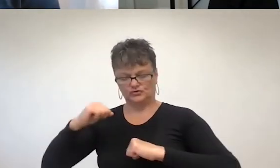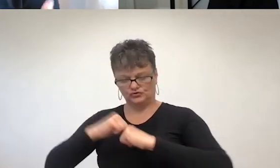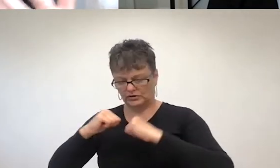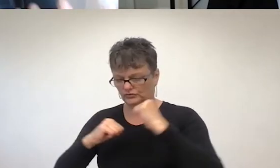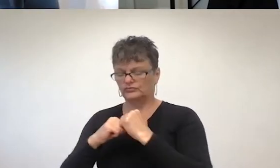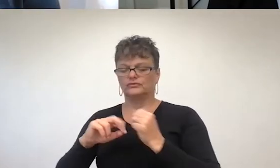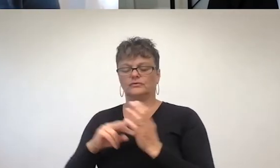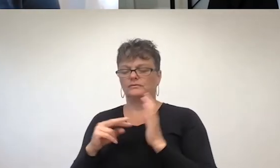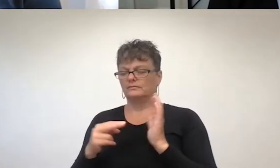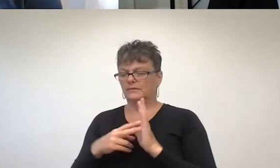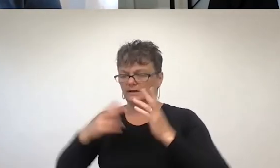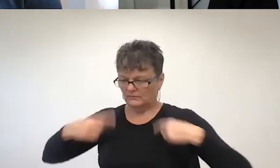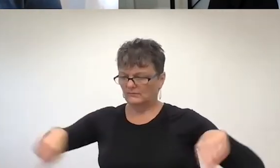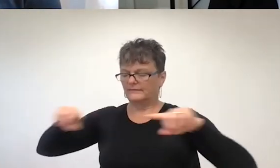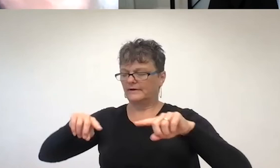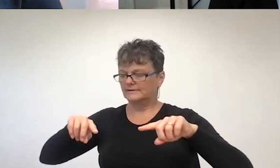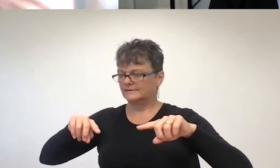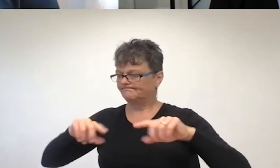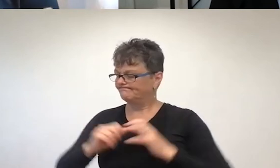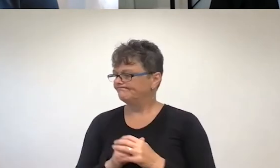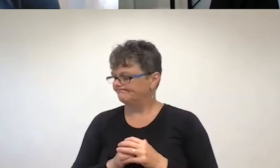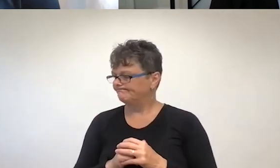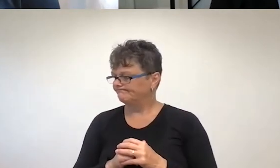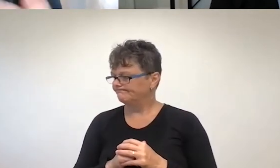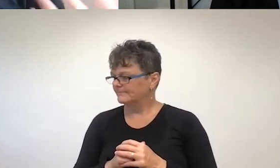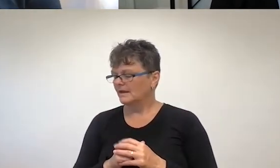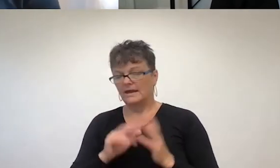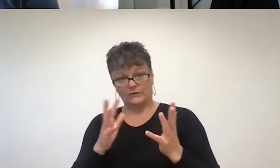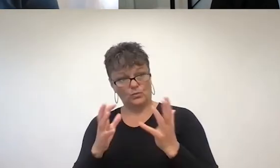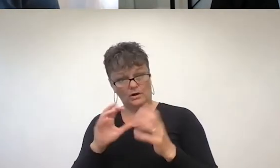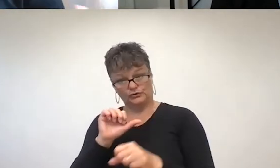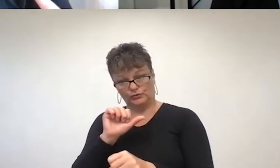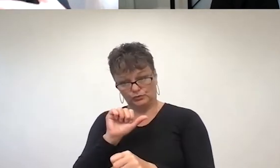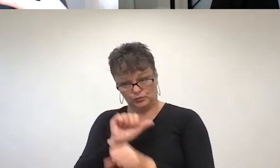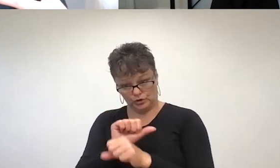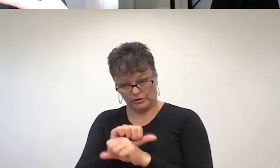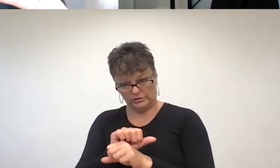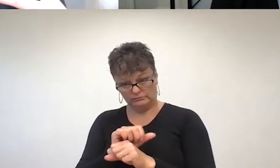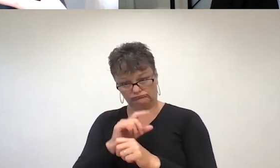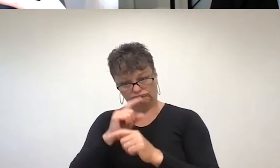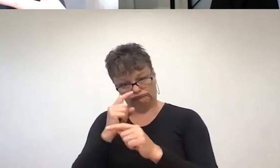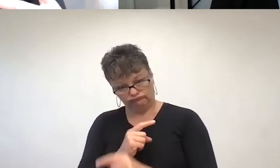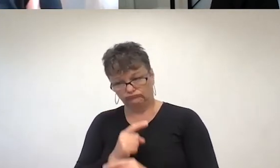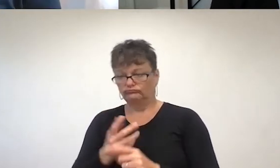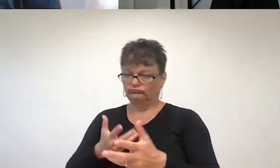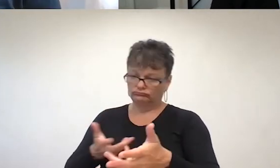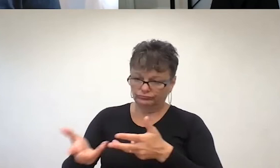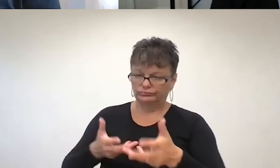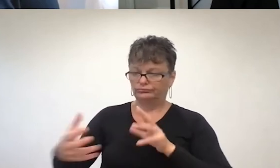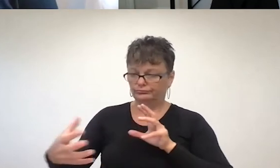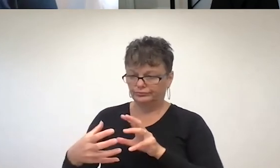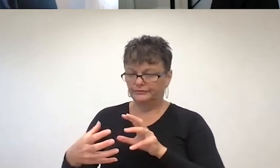in which there's an understanding that the ability to work this way and to be open about it doesn't necessarily have the